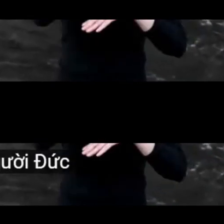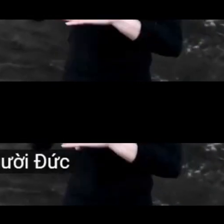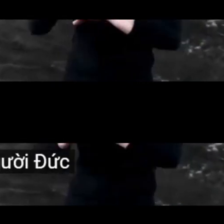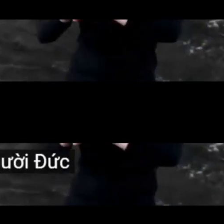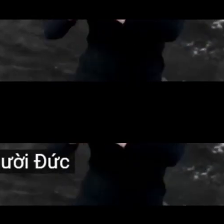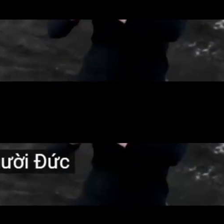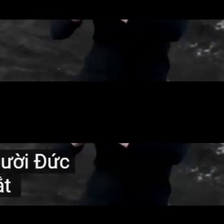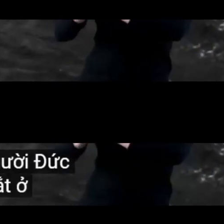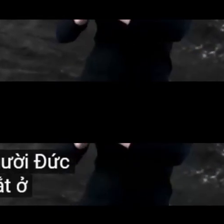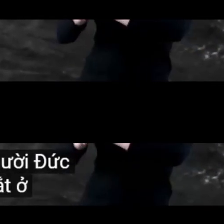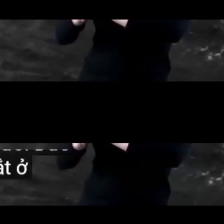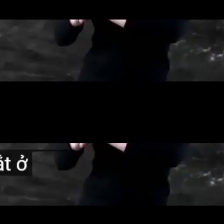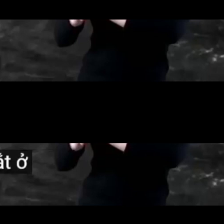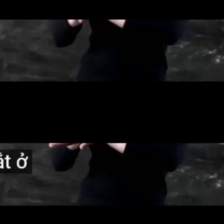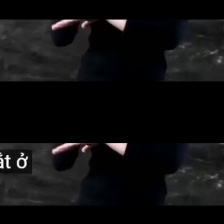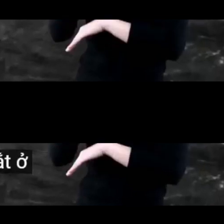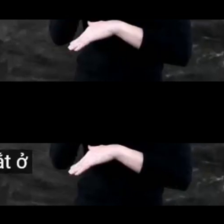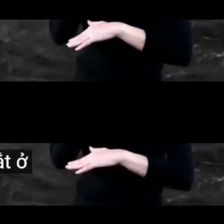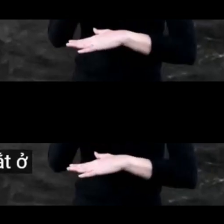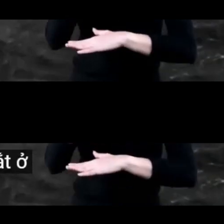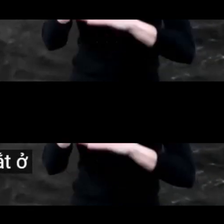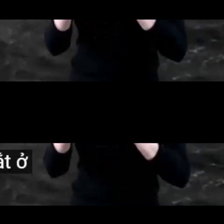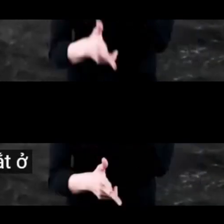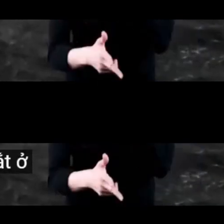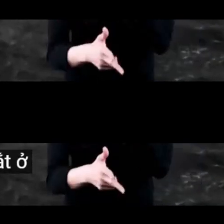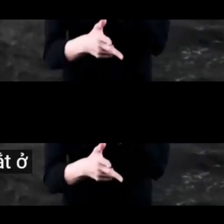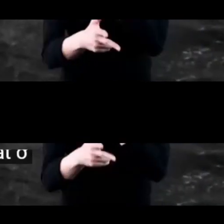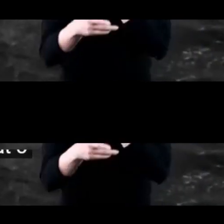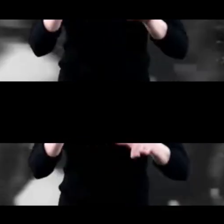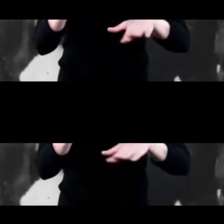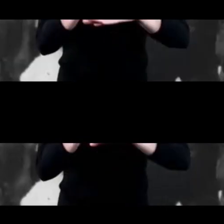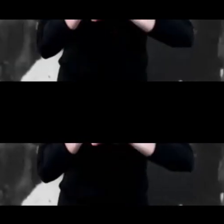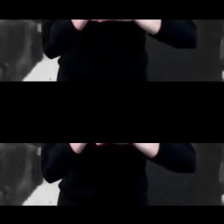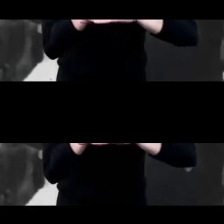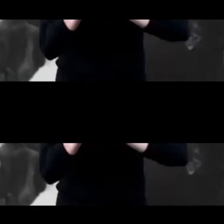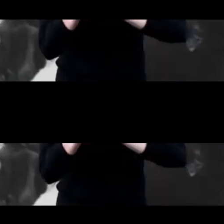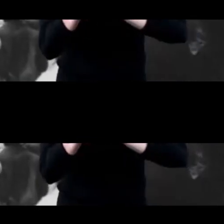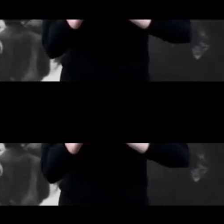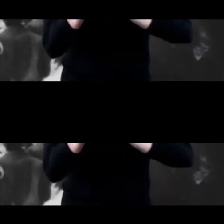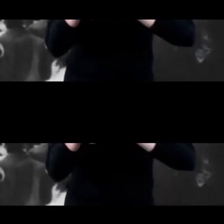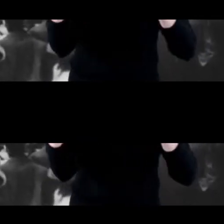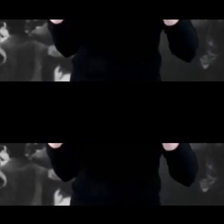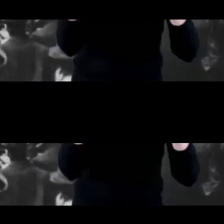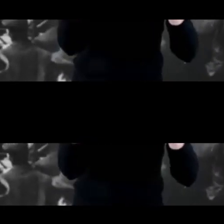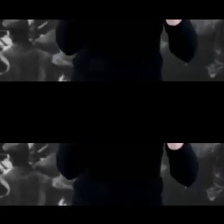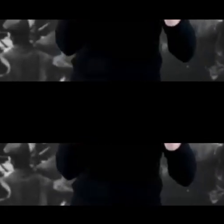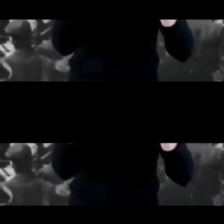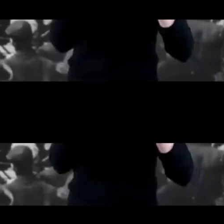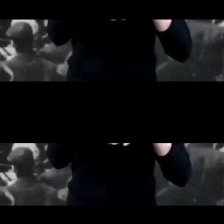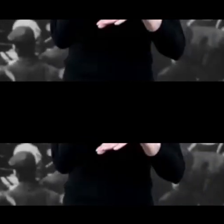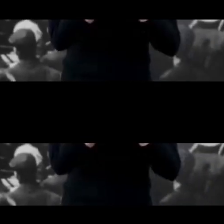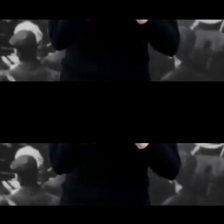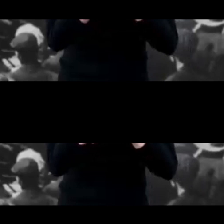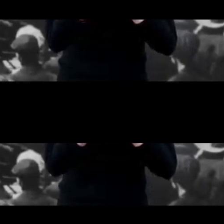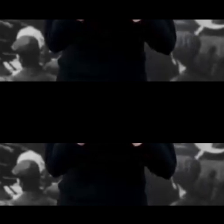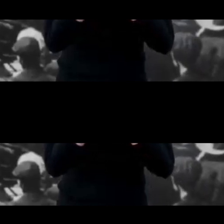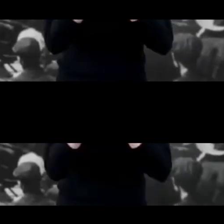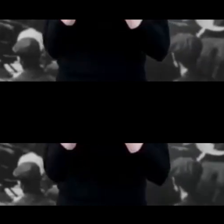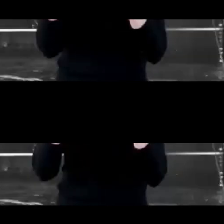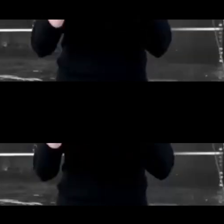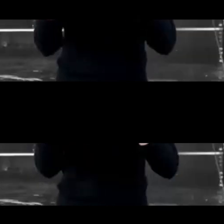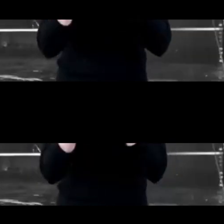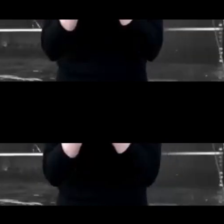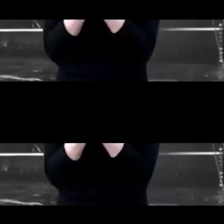any vessel caught in these waters would be sunk. A year into the war, a British passenger cruise